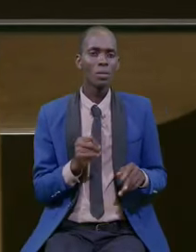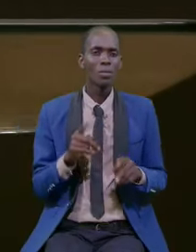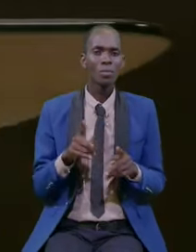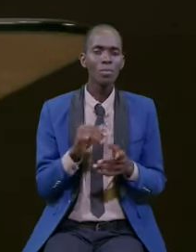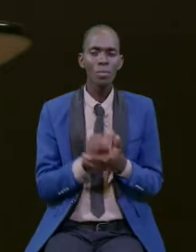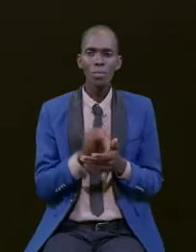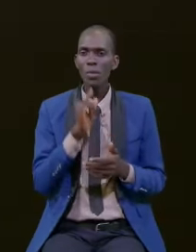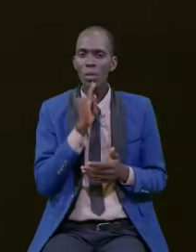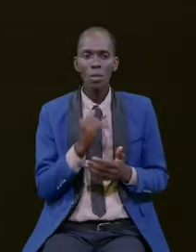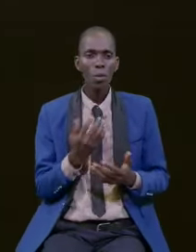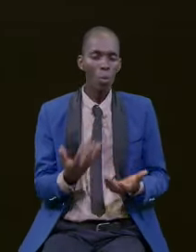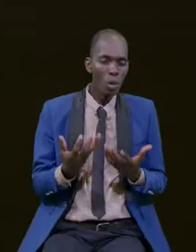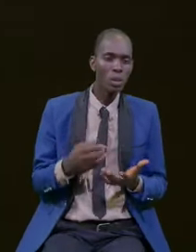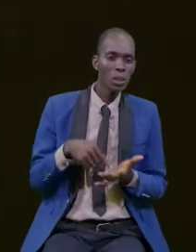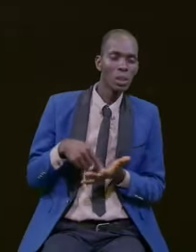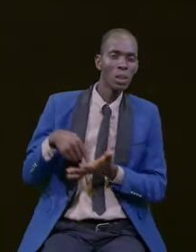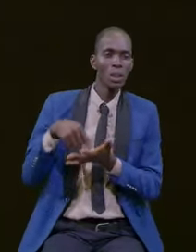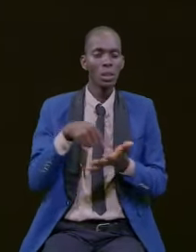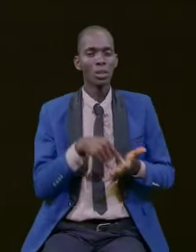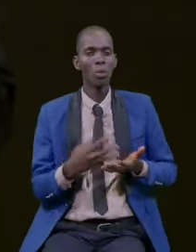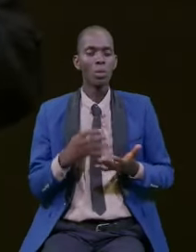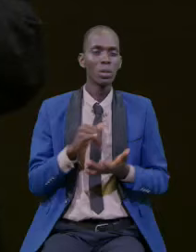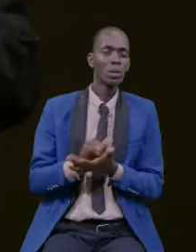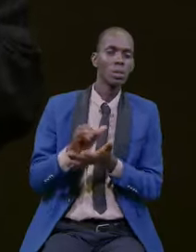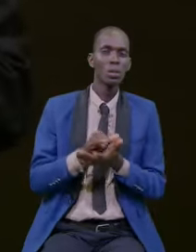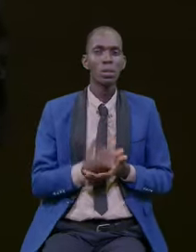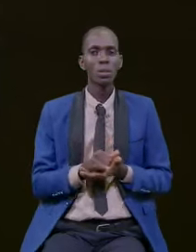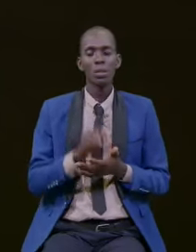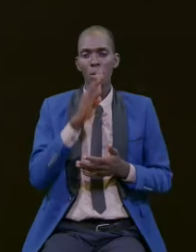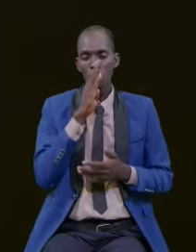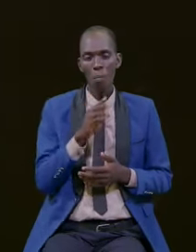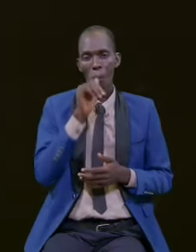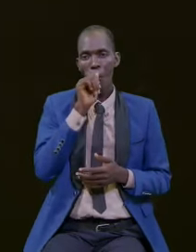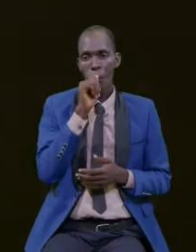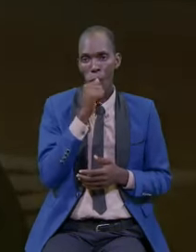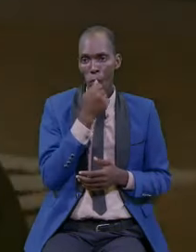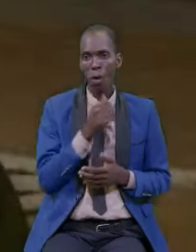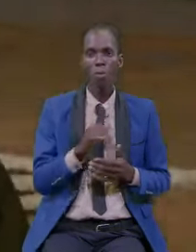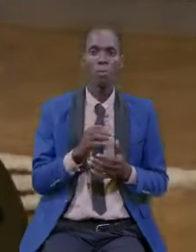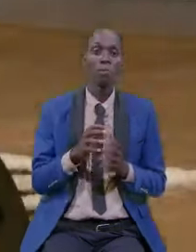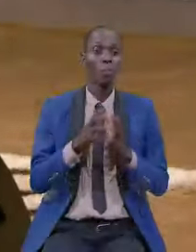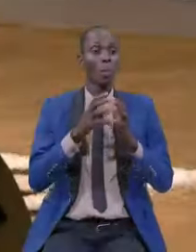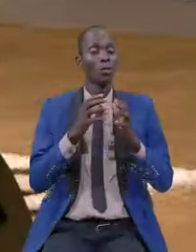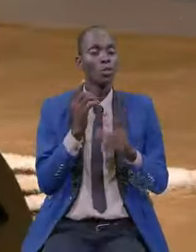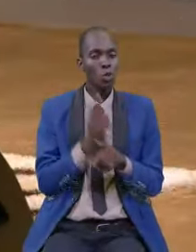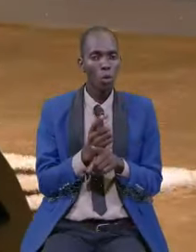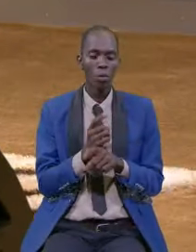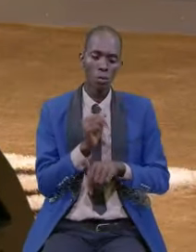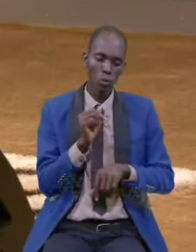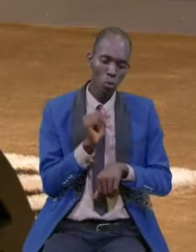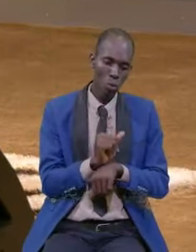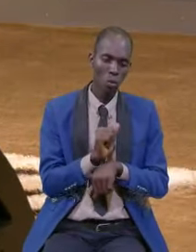anxious. I want this, I want this, I want that. Be still. Watch, walk, and pray. Just